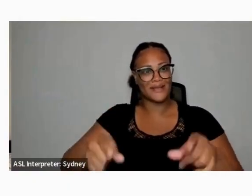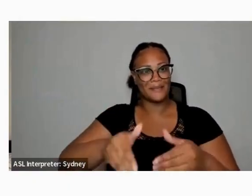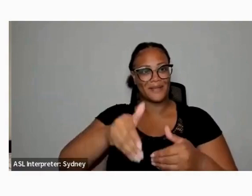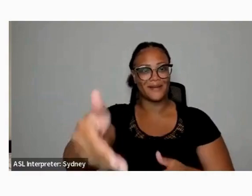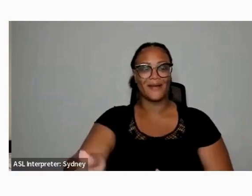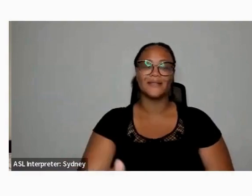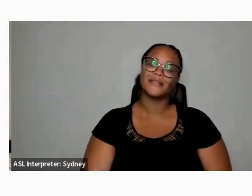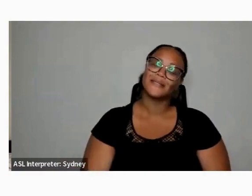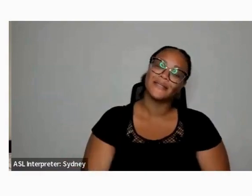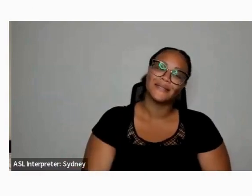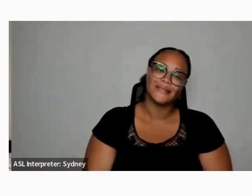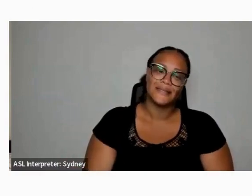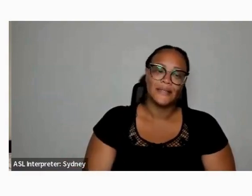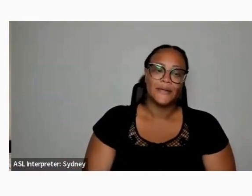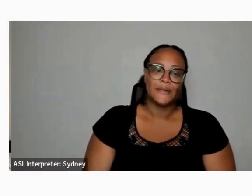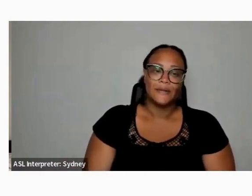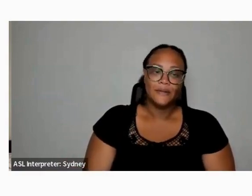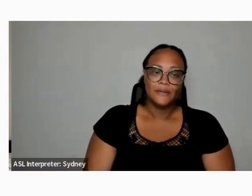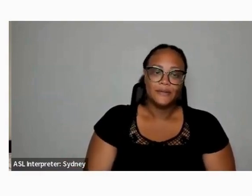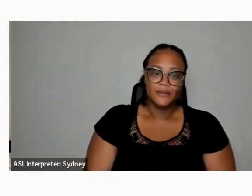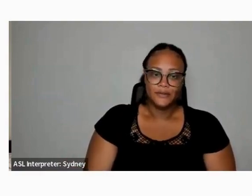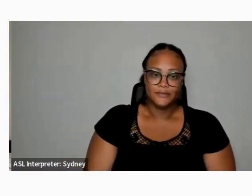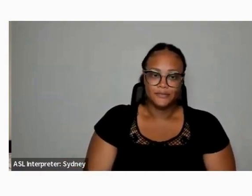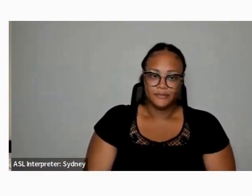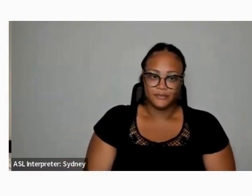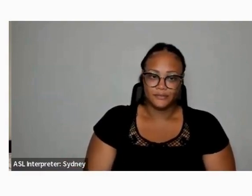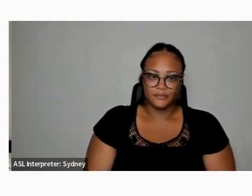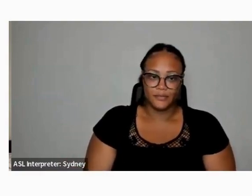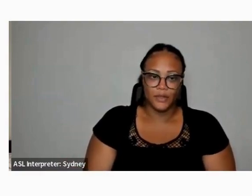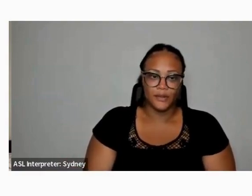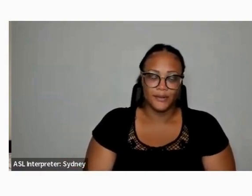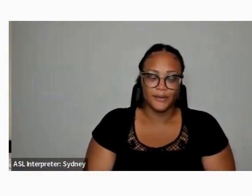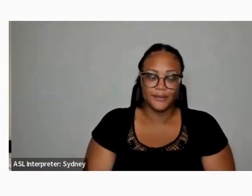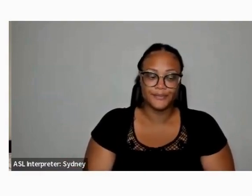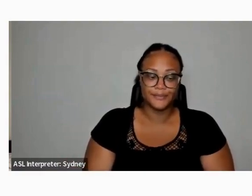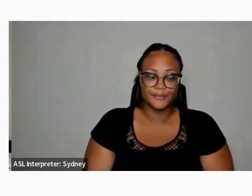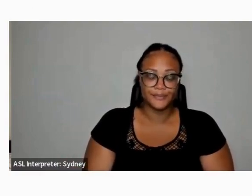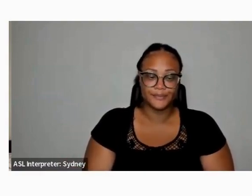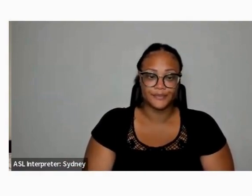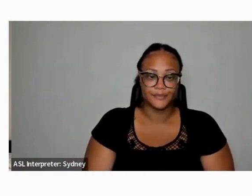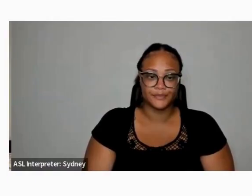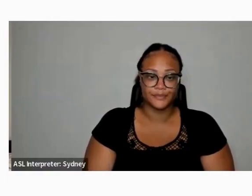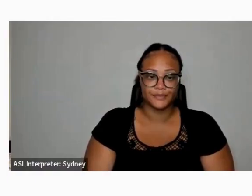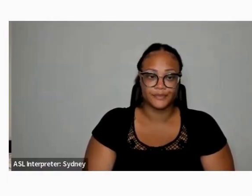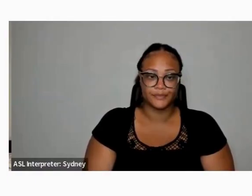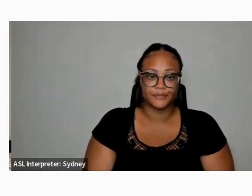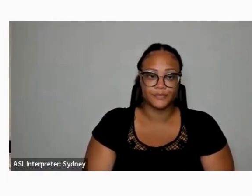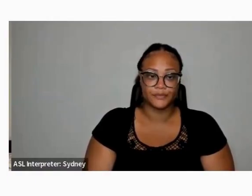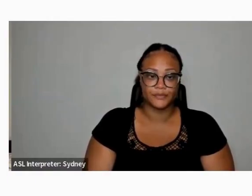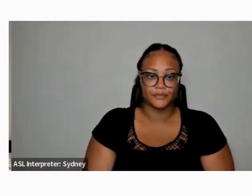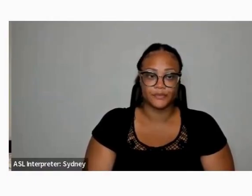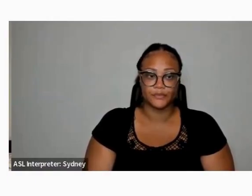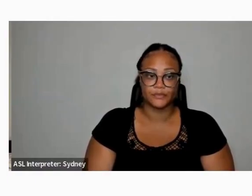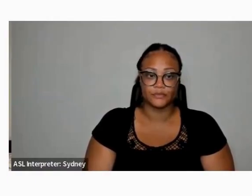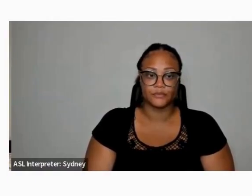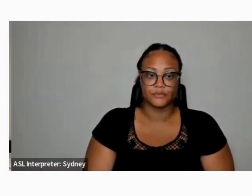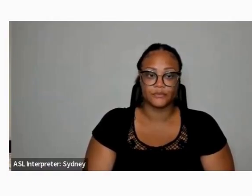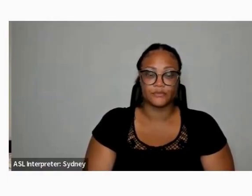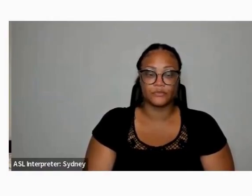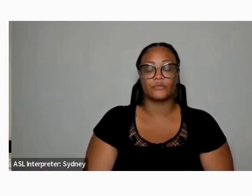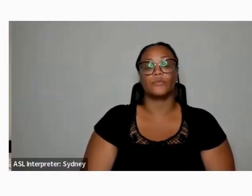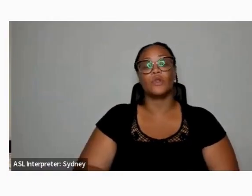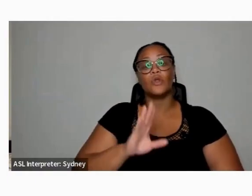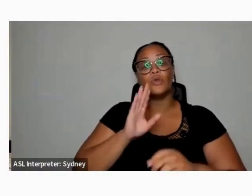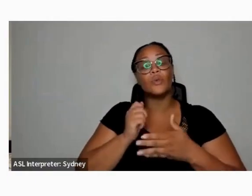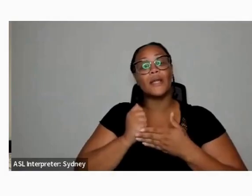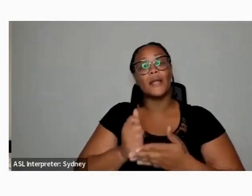And then during those activities, so again, developing routines, and similar to, again, what Sharon said